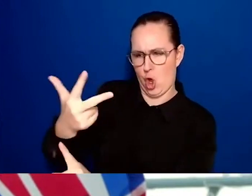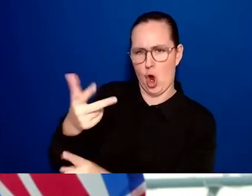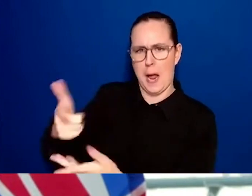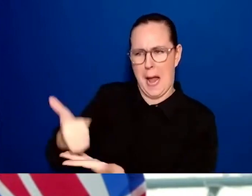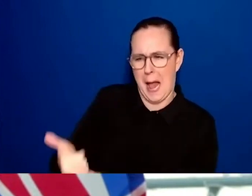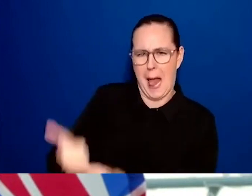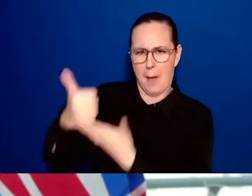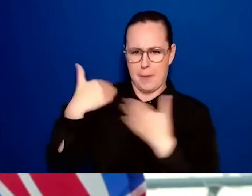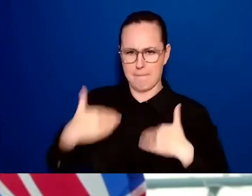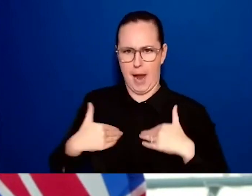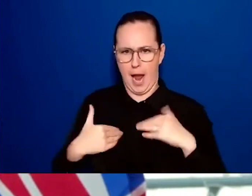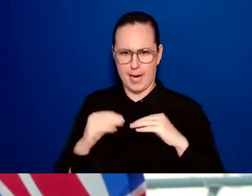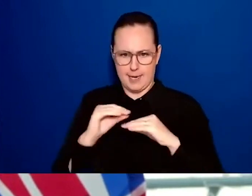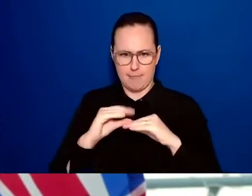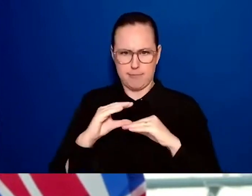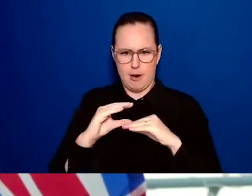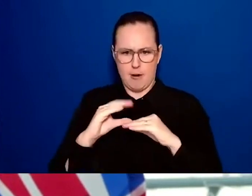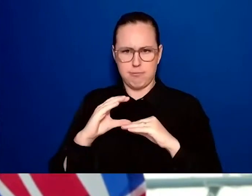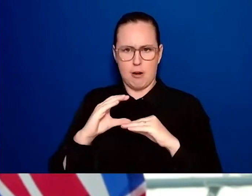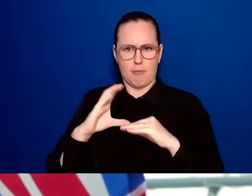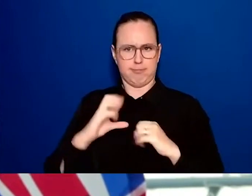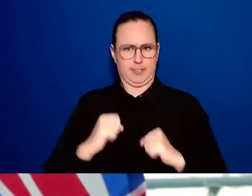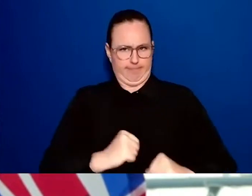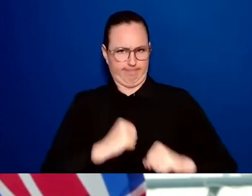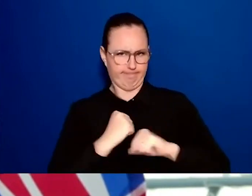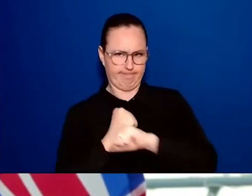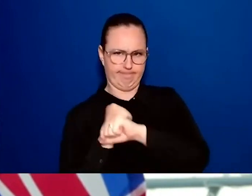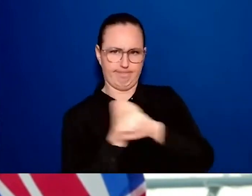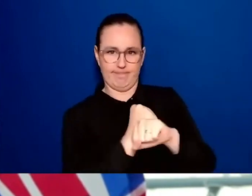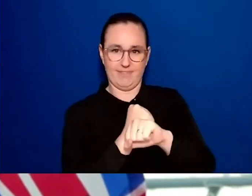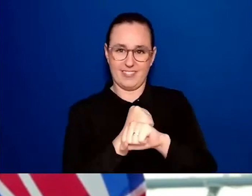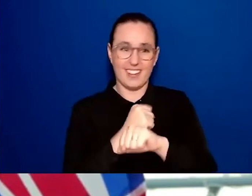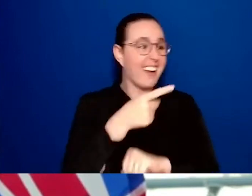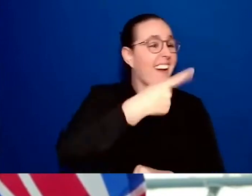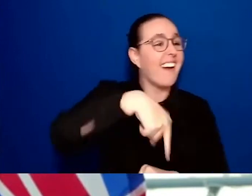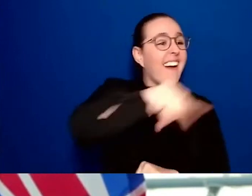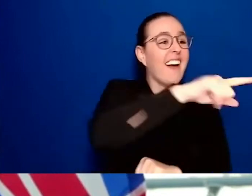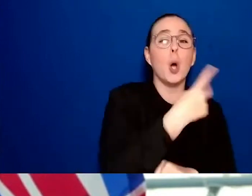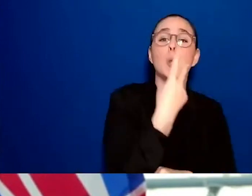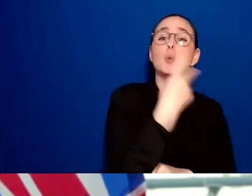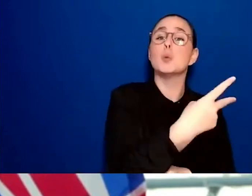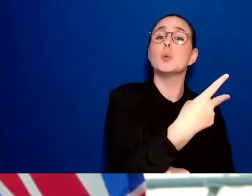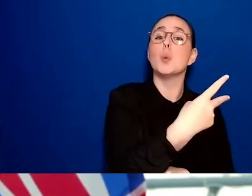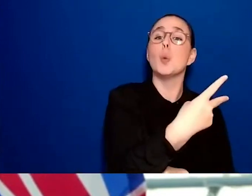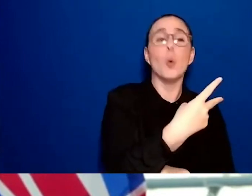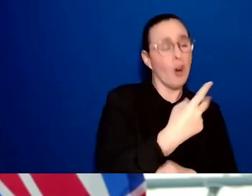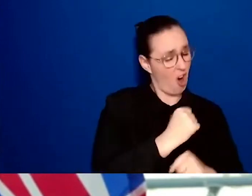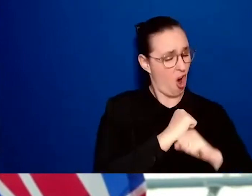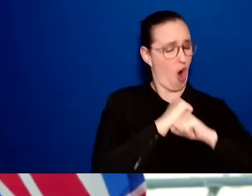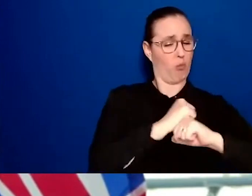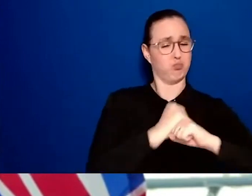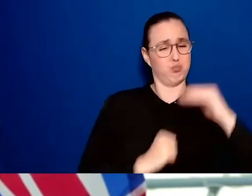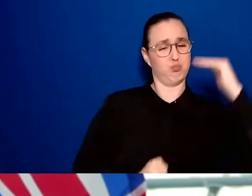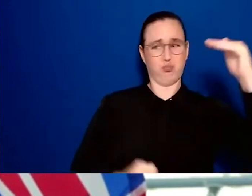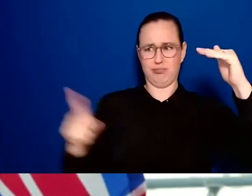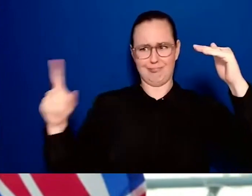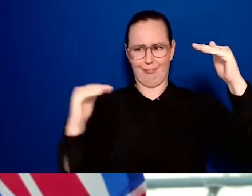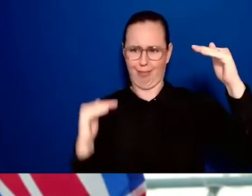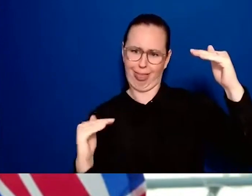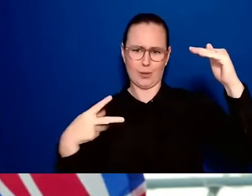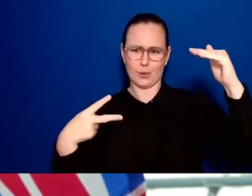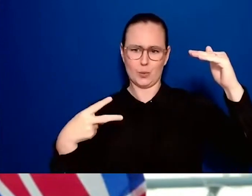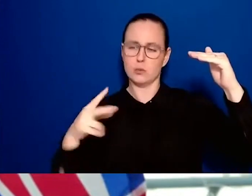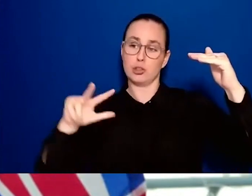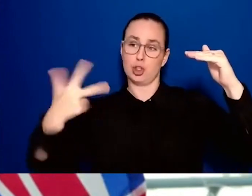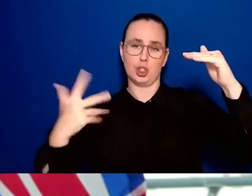most of us would get after our primary series of 2 doses. So